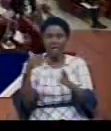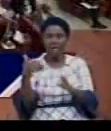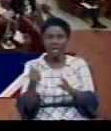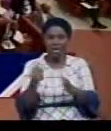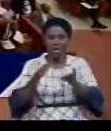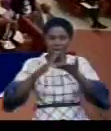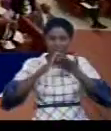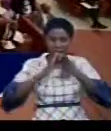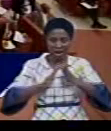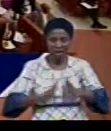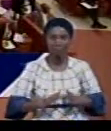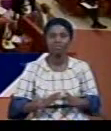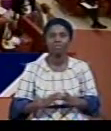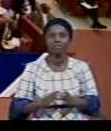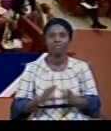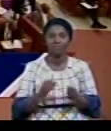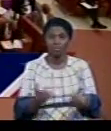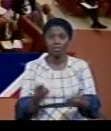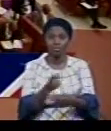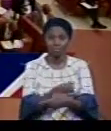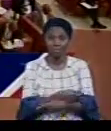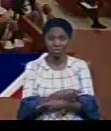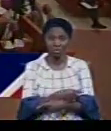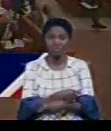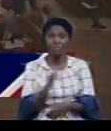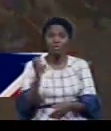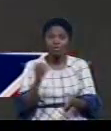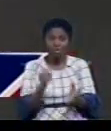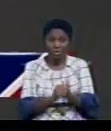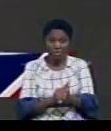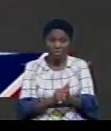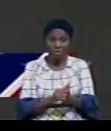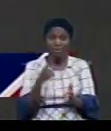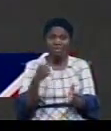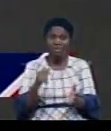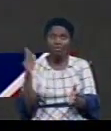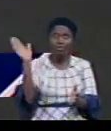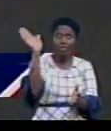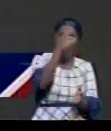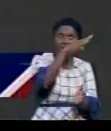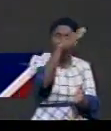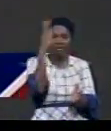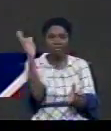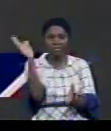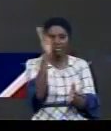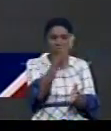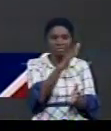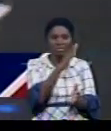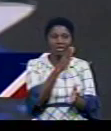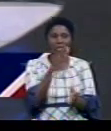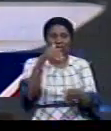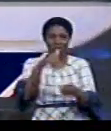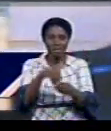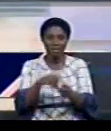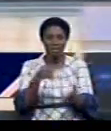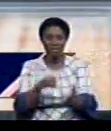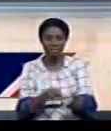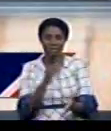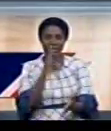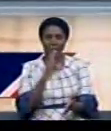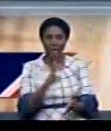calm today, so that the waves thereof are